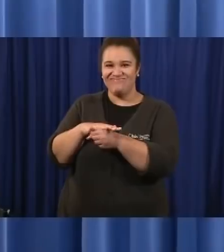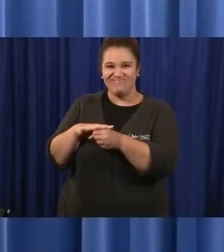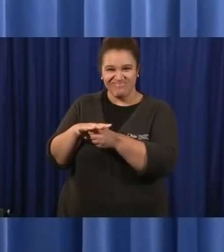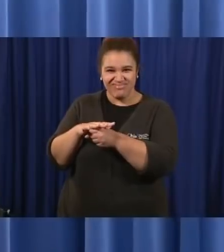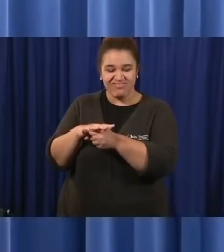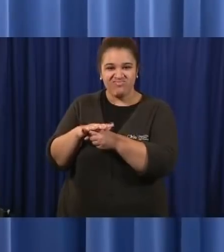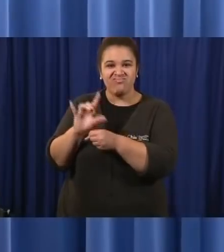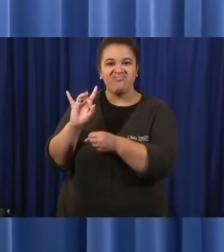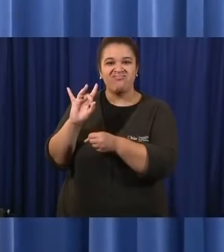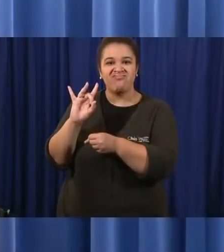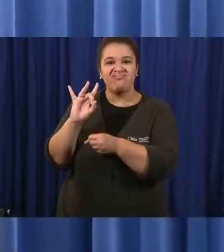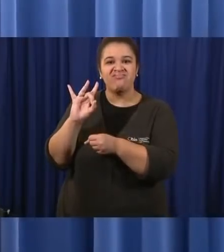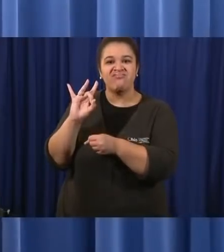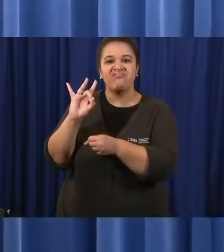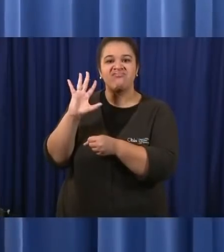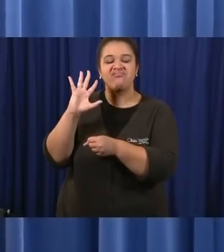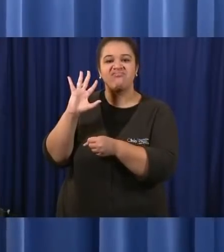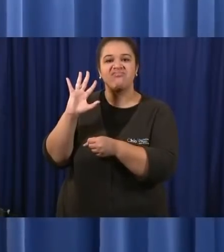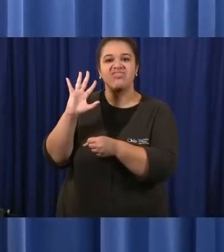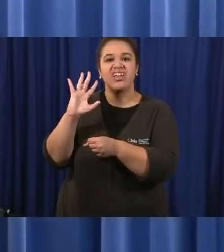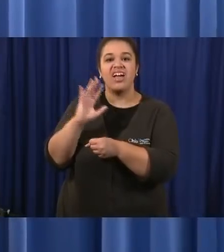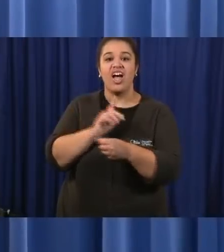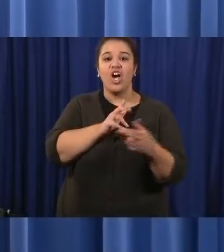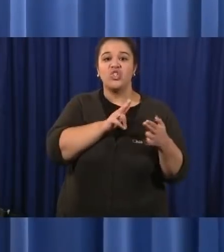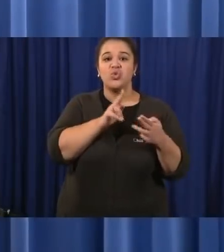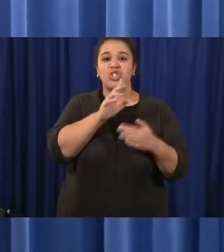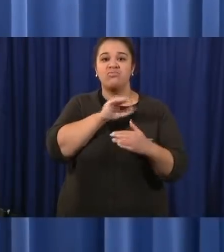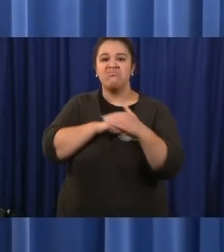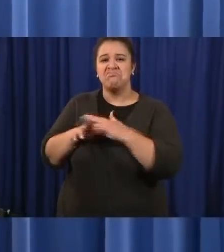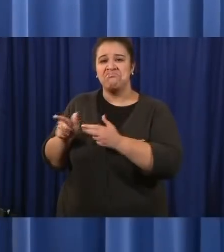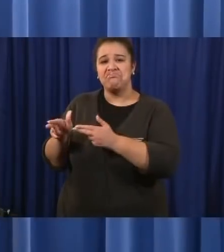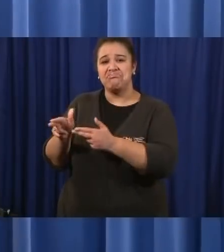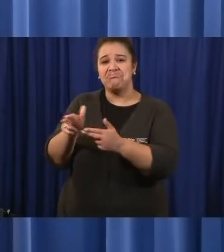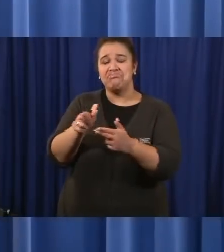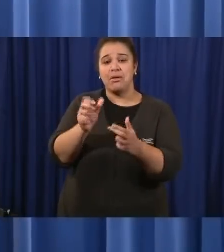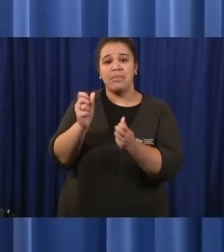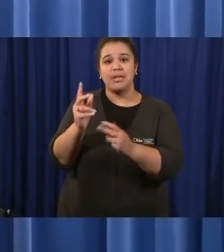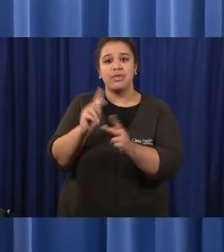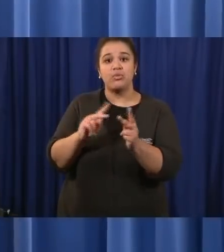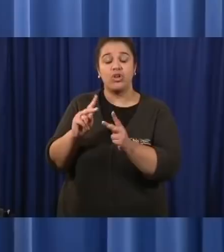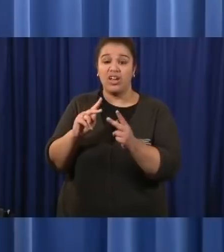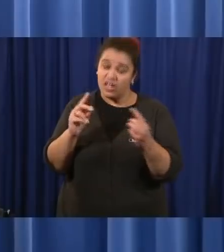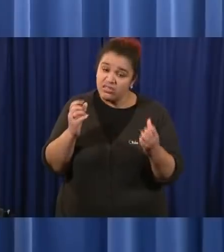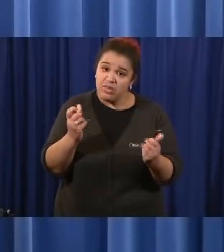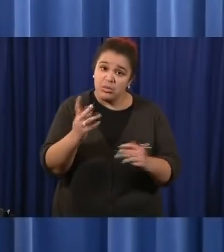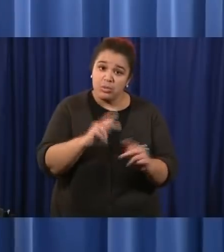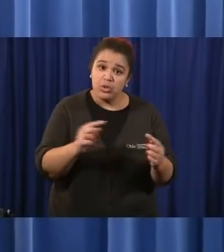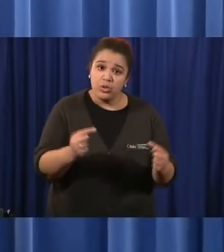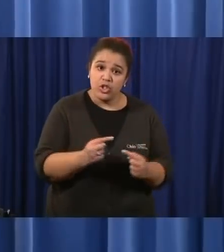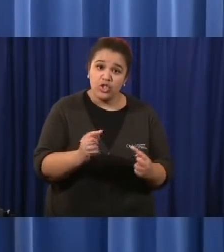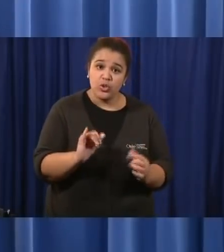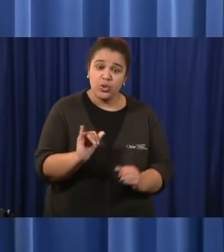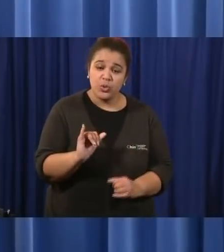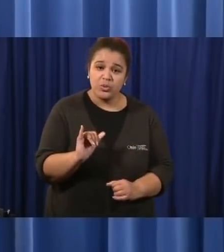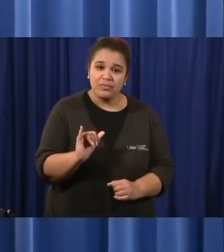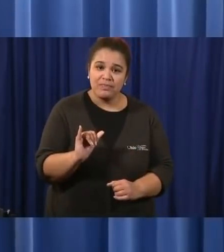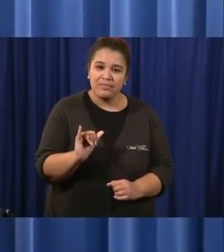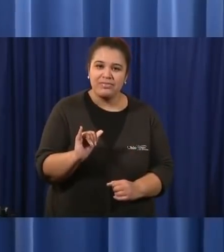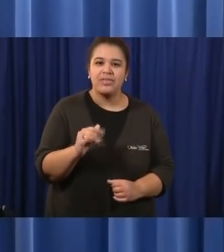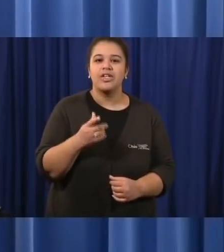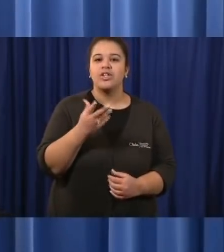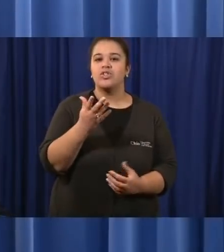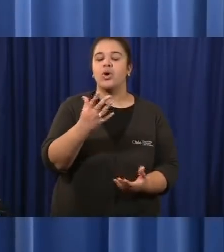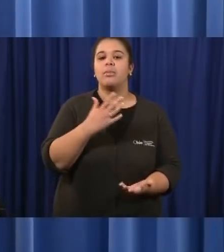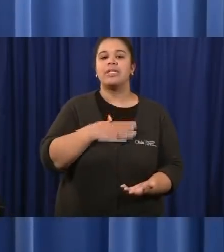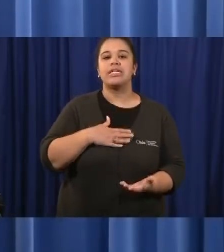down 9 people and wounded dozens of others. Could you give us an update on your plans to deliver on your promise to bring effective constitutional gun